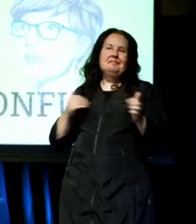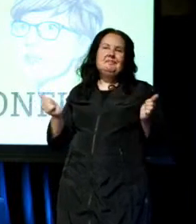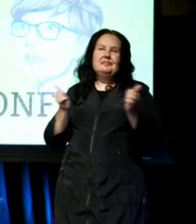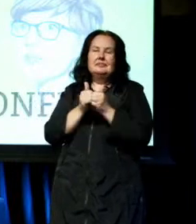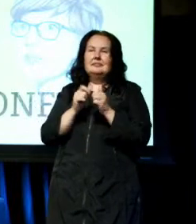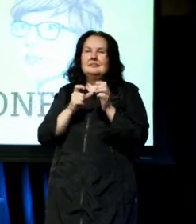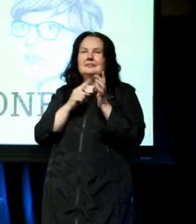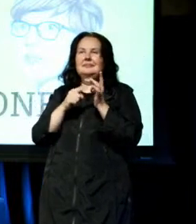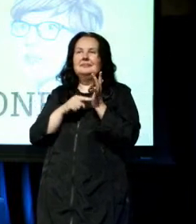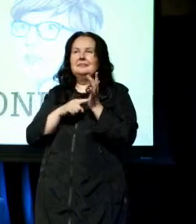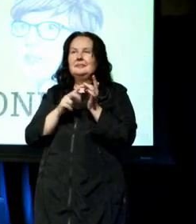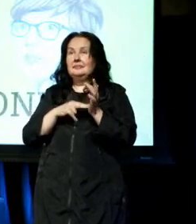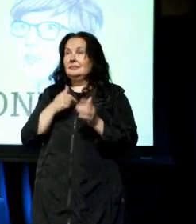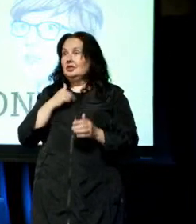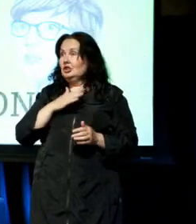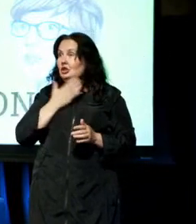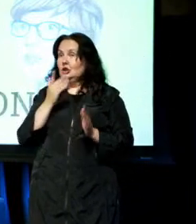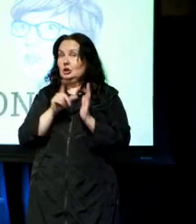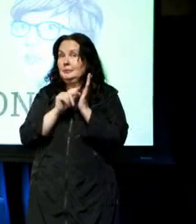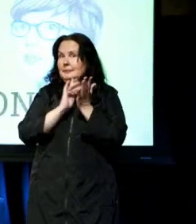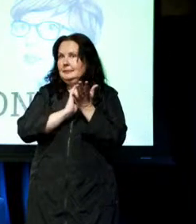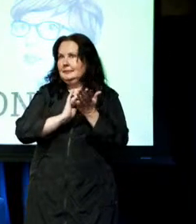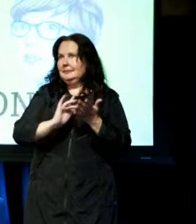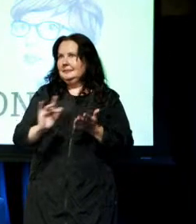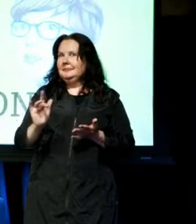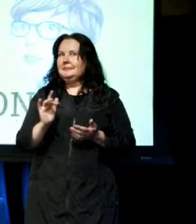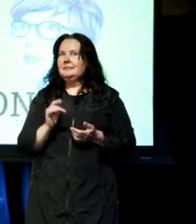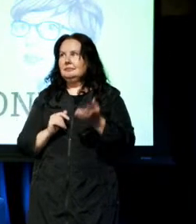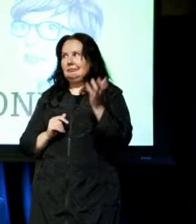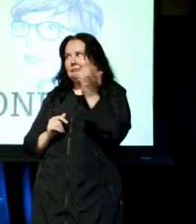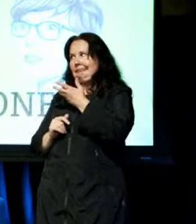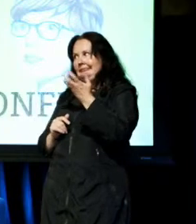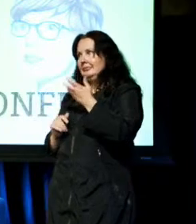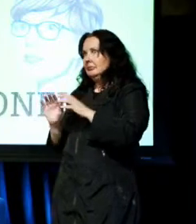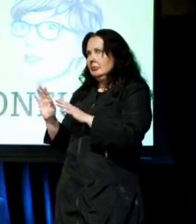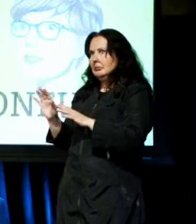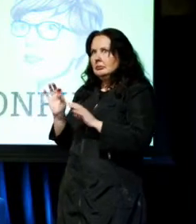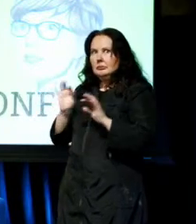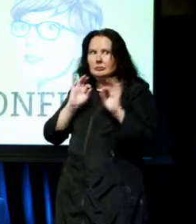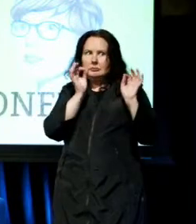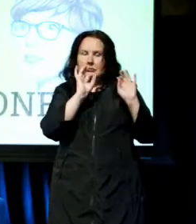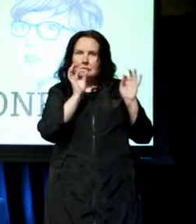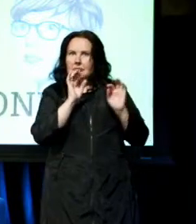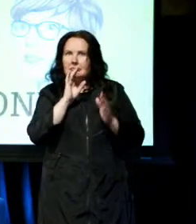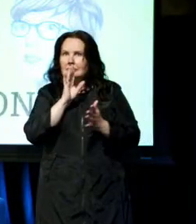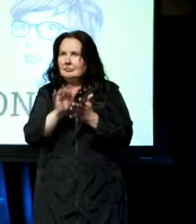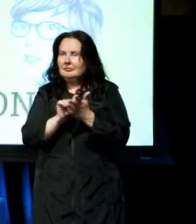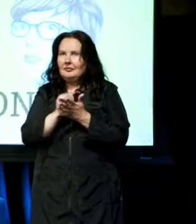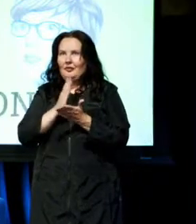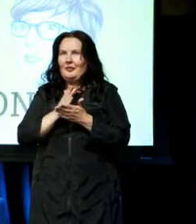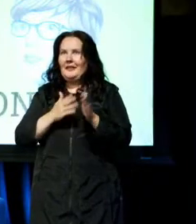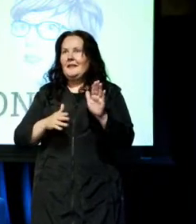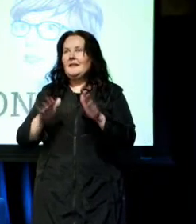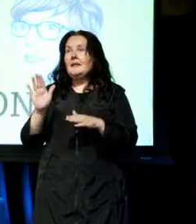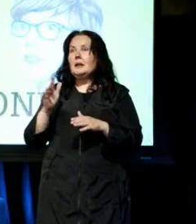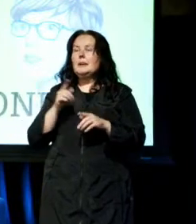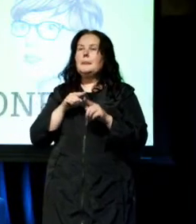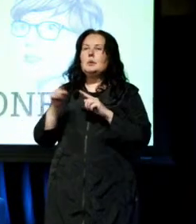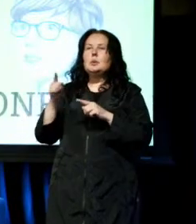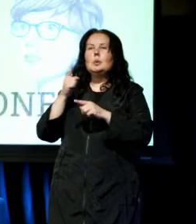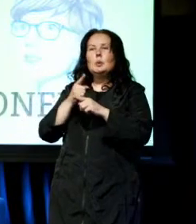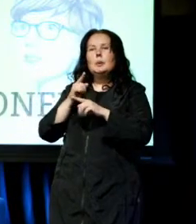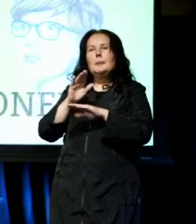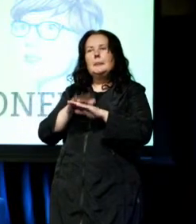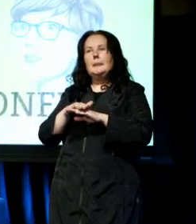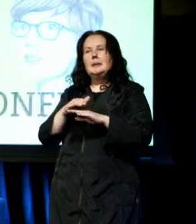And I'm interested. We haven't got much time left, but we've made... Don't apologize. That was fantastic. We've mainly talked about behind the scenes,